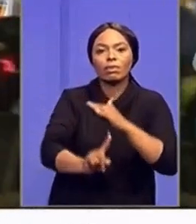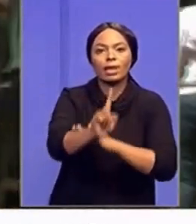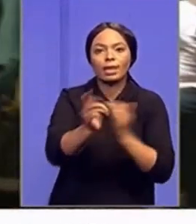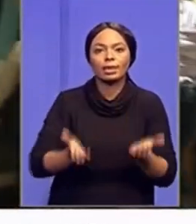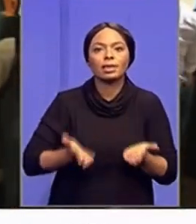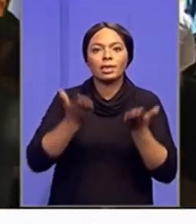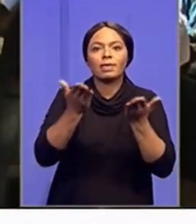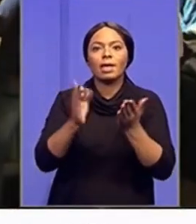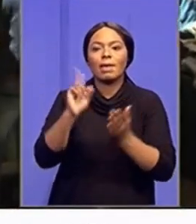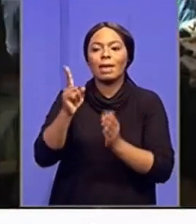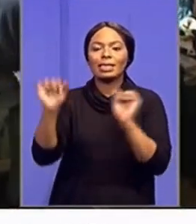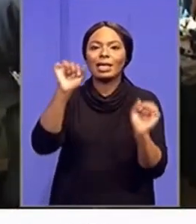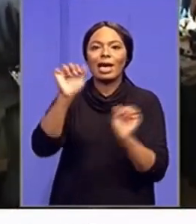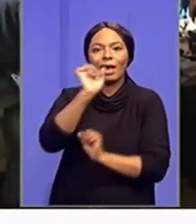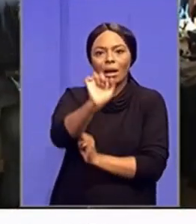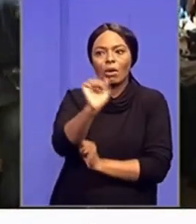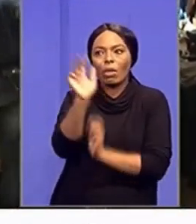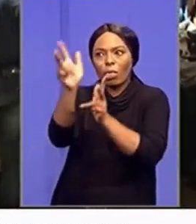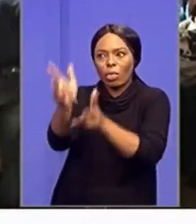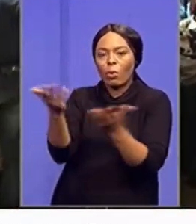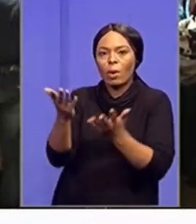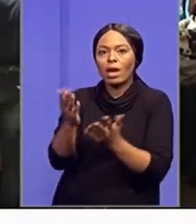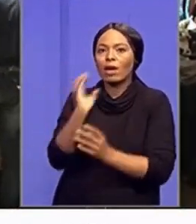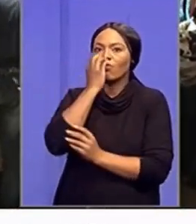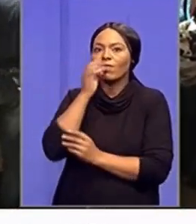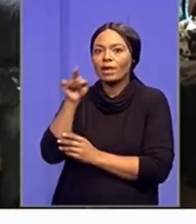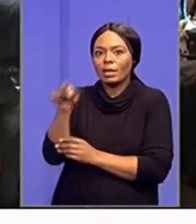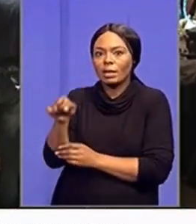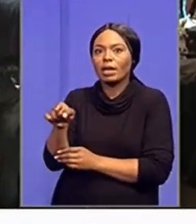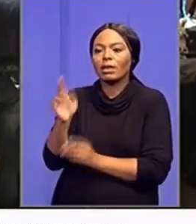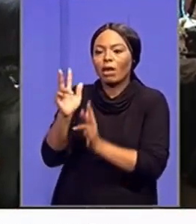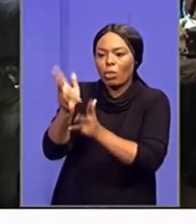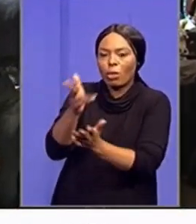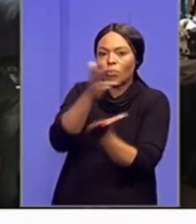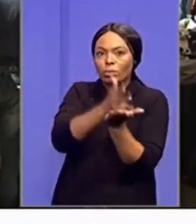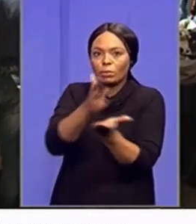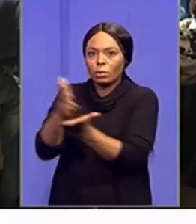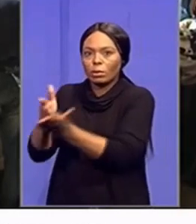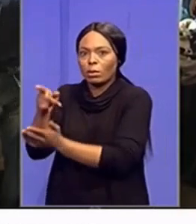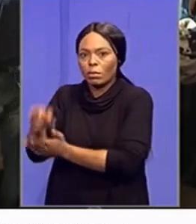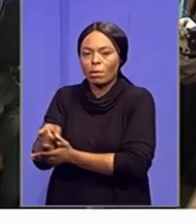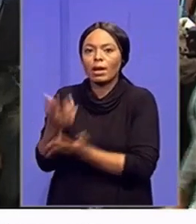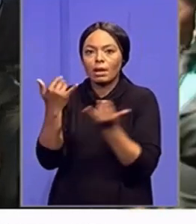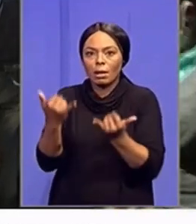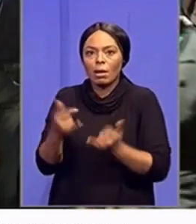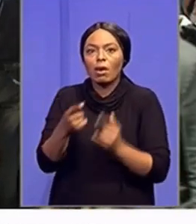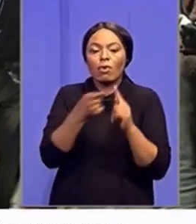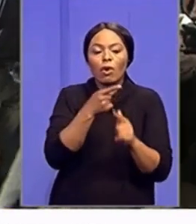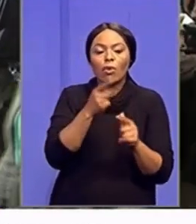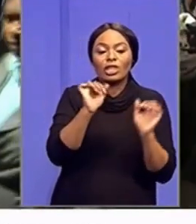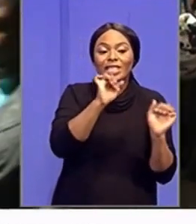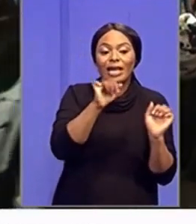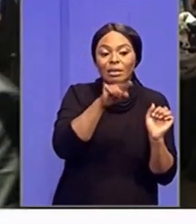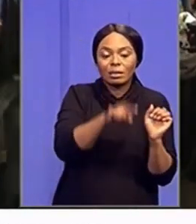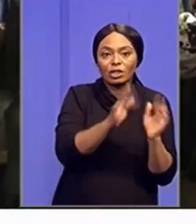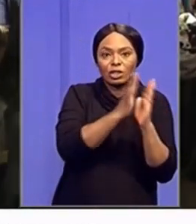tša City of Johannesburg go la Braamfontein mo go yang go ba difatanaga tšeo di tlogago le go ya mo thapelo e swaretšeng